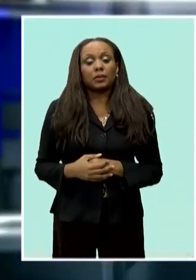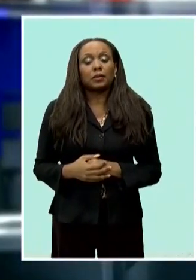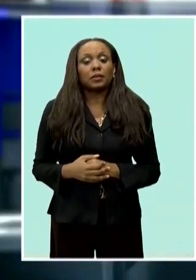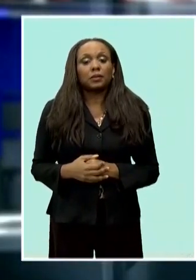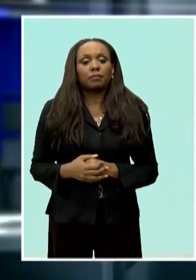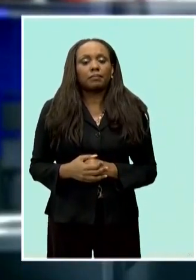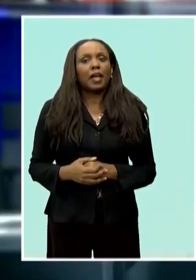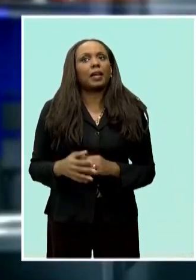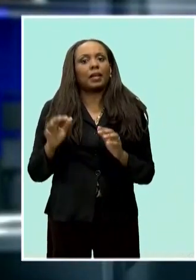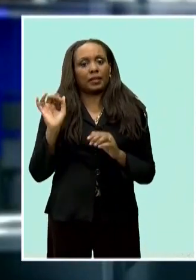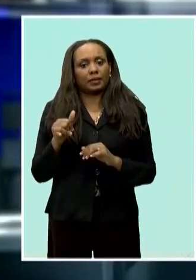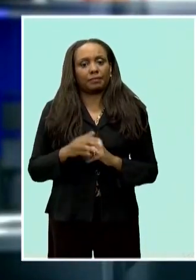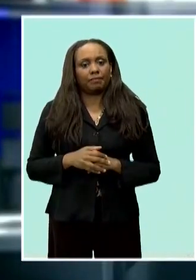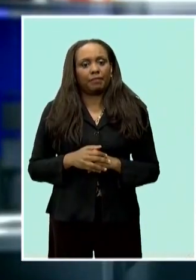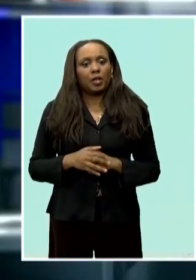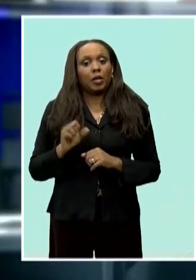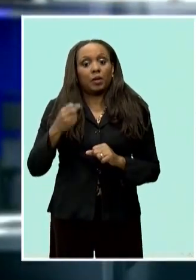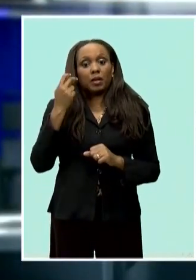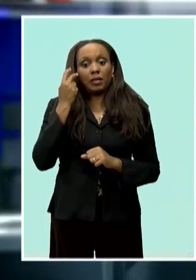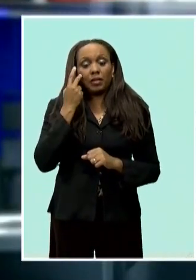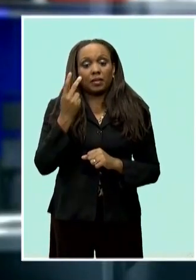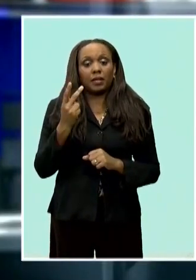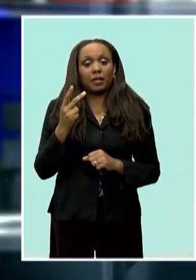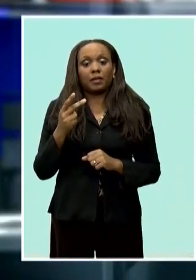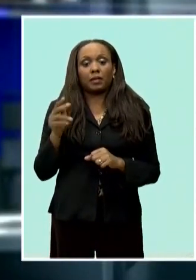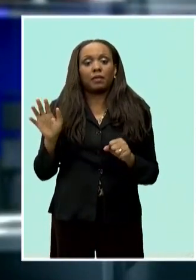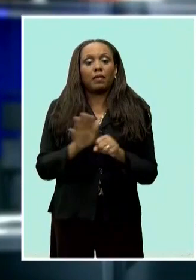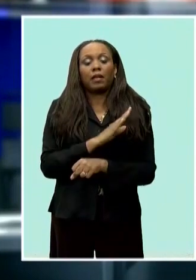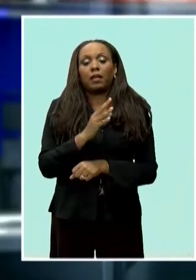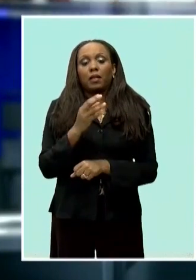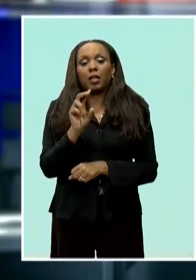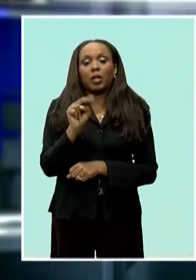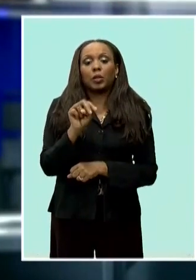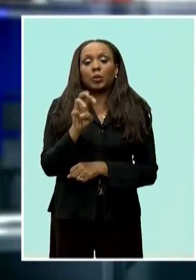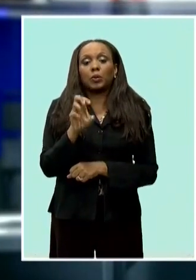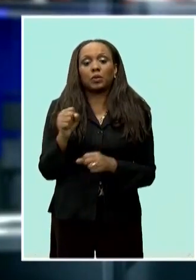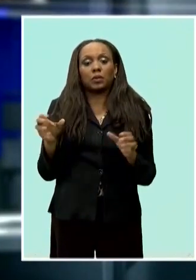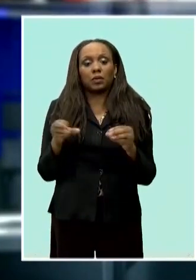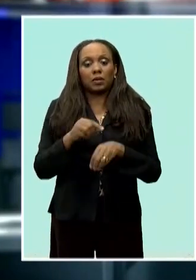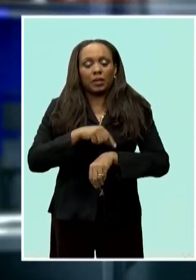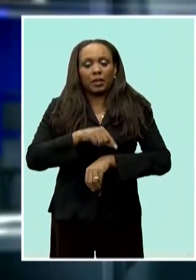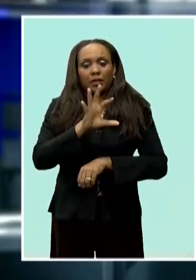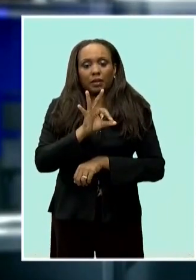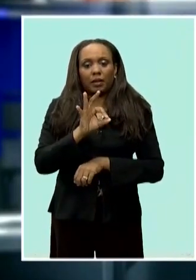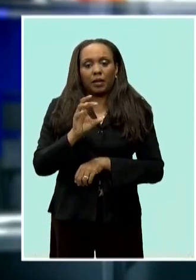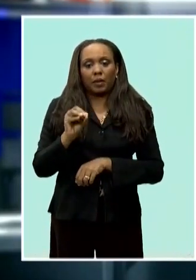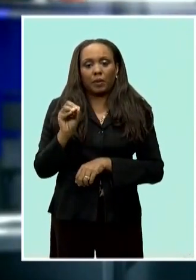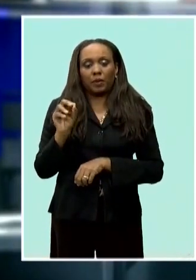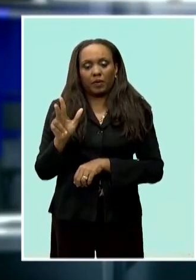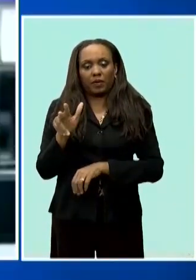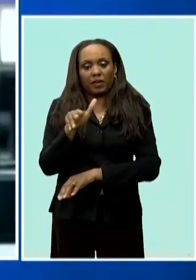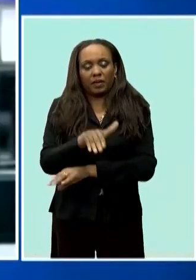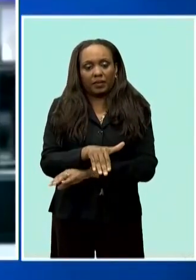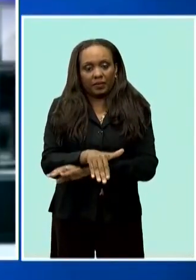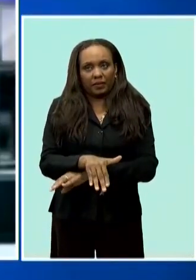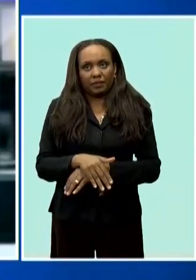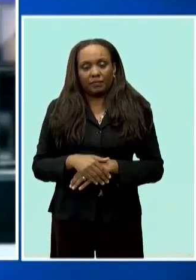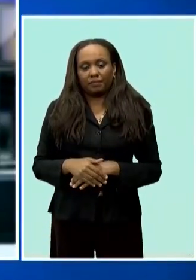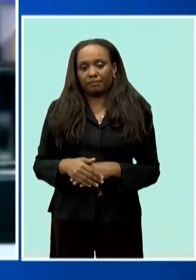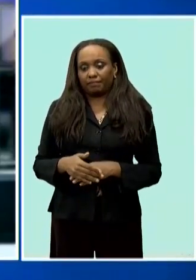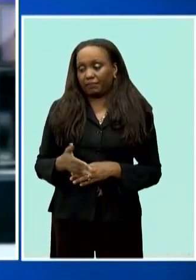than we were. And the government will be making statements on that in a few weeks' time, and that's all I'll say